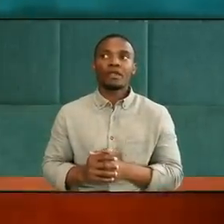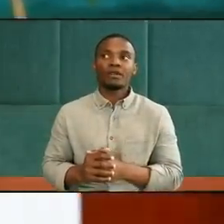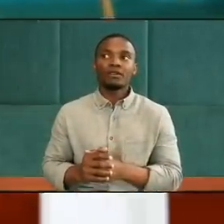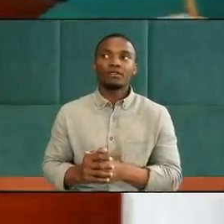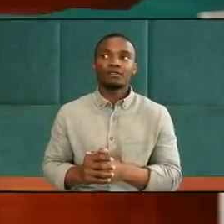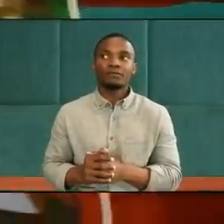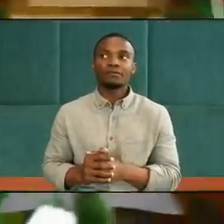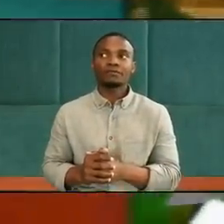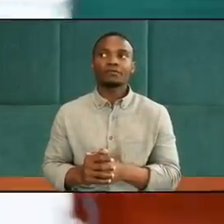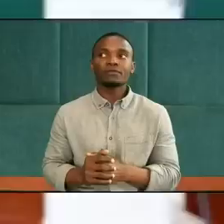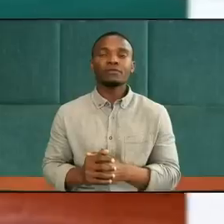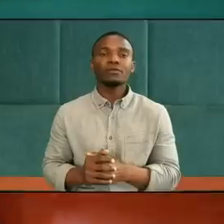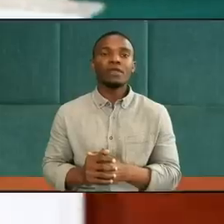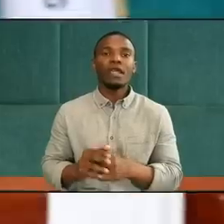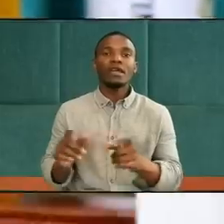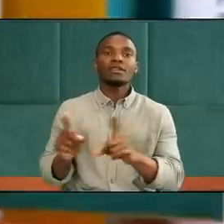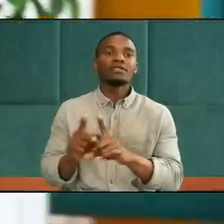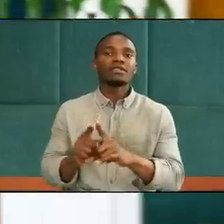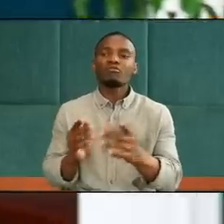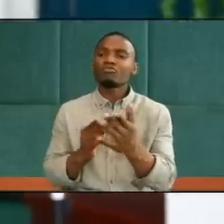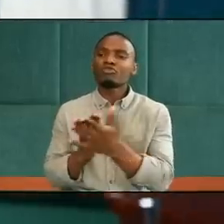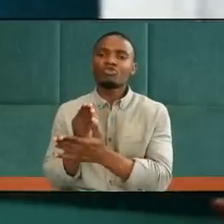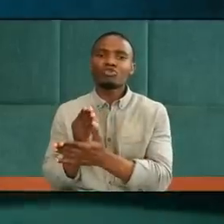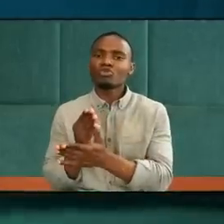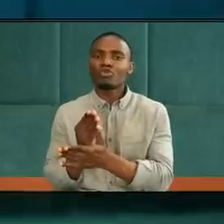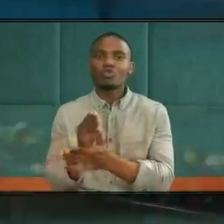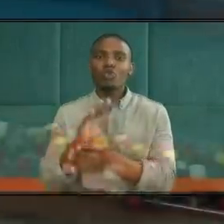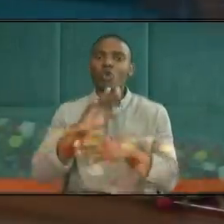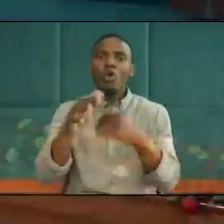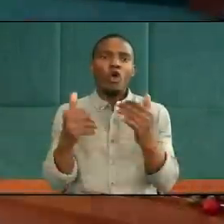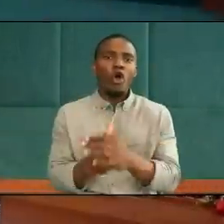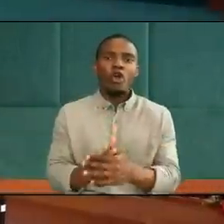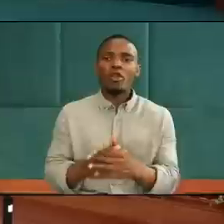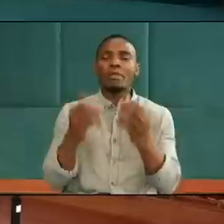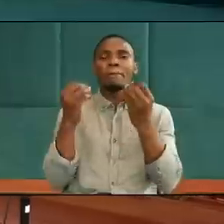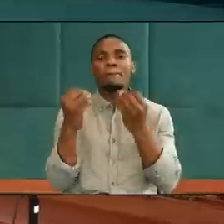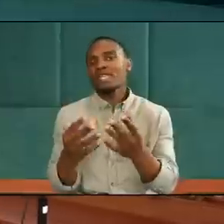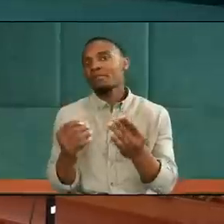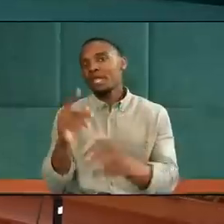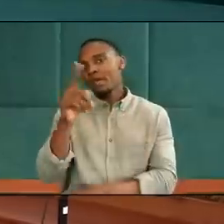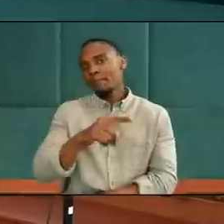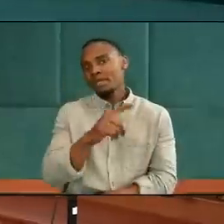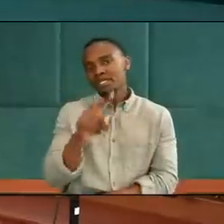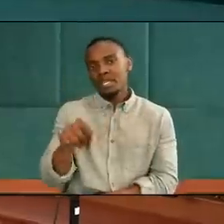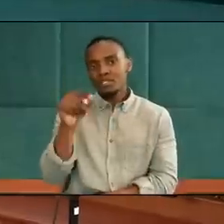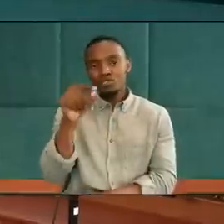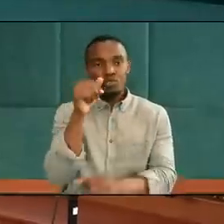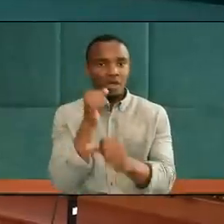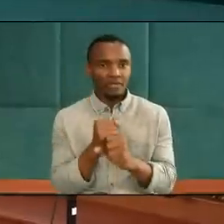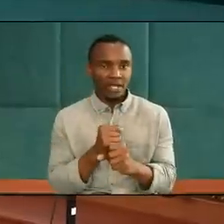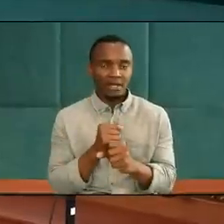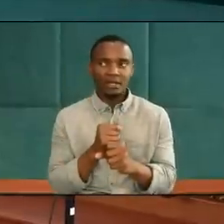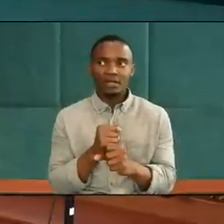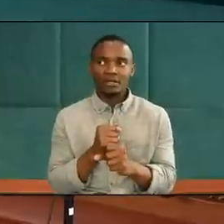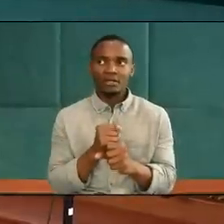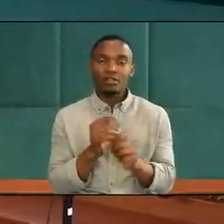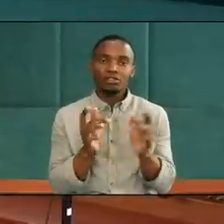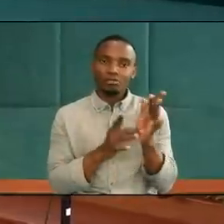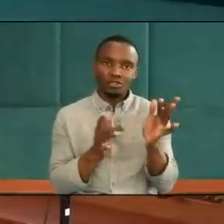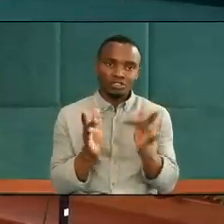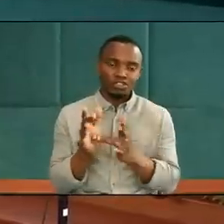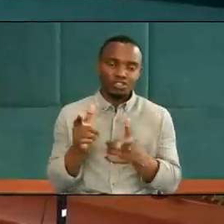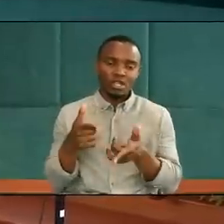blunder. Hear the preacher. No matter how bad you blunder. No matter how many mistakes you have made. I am not